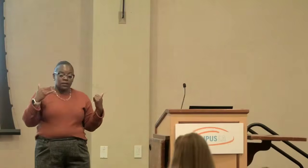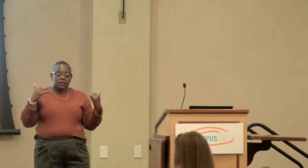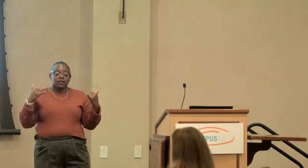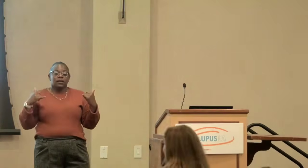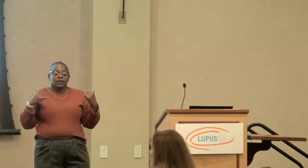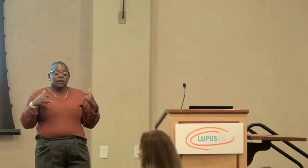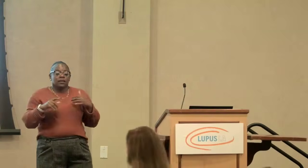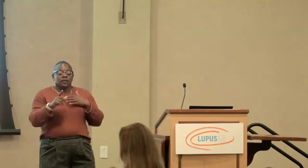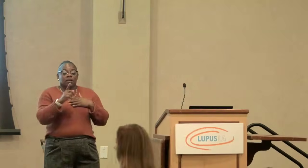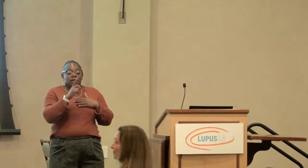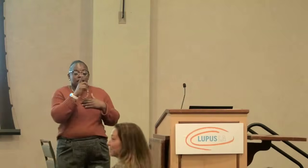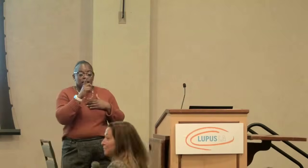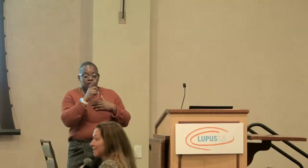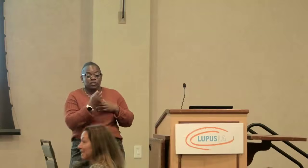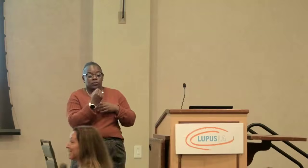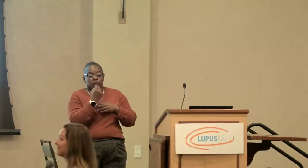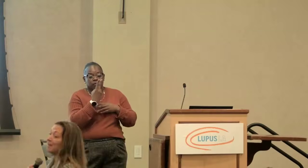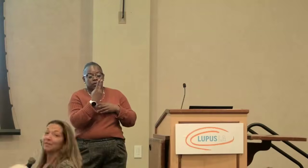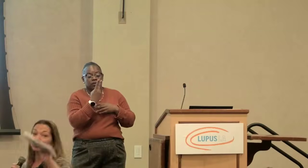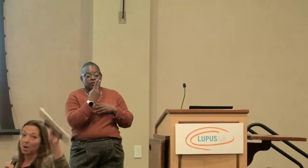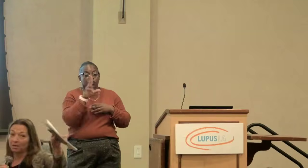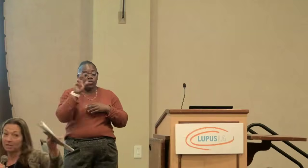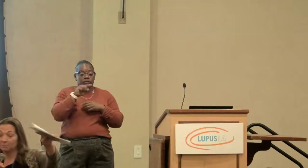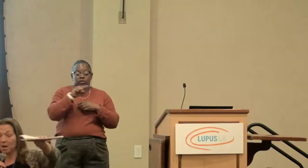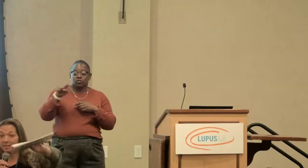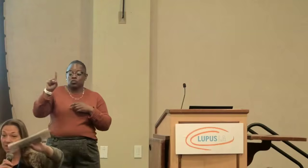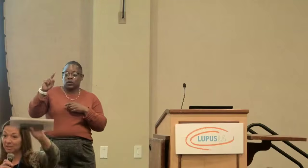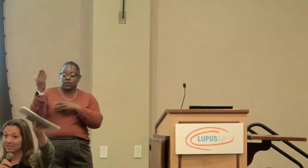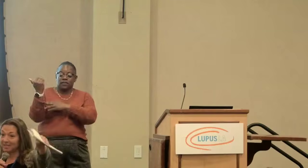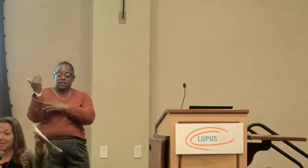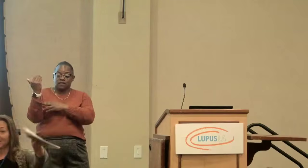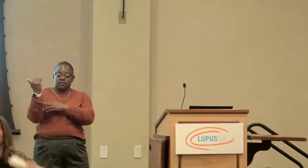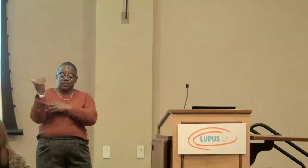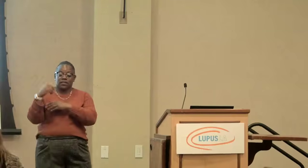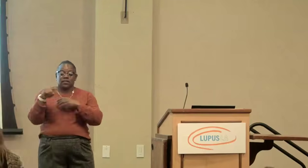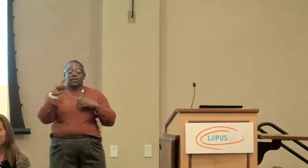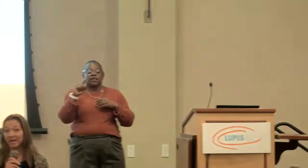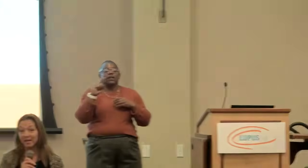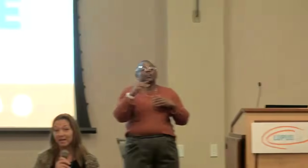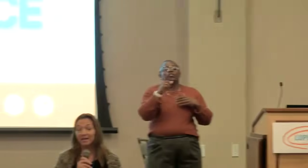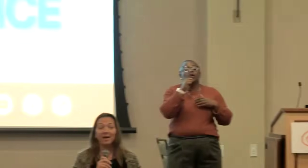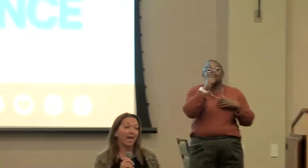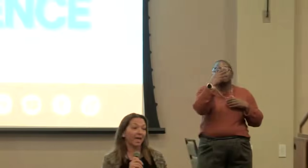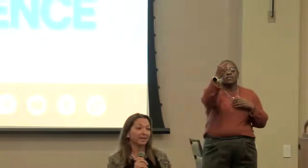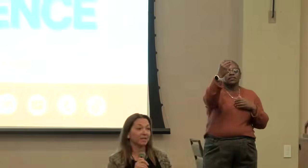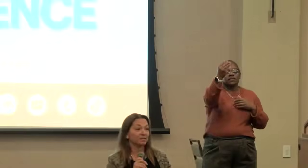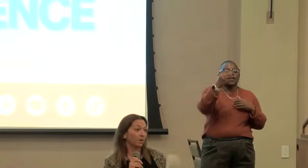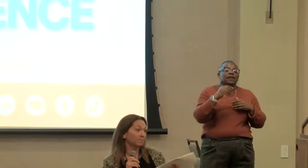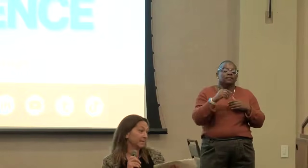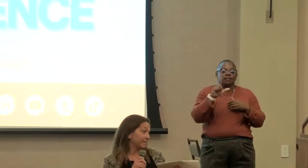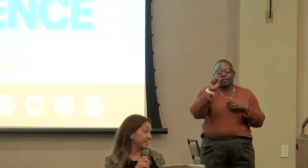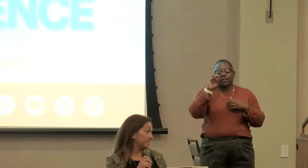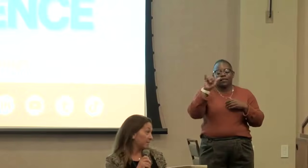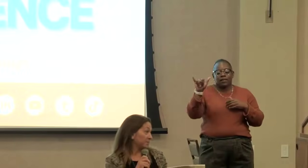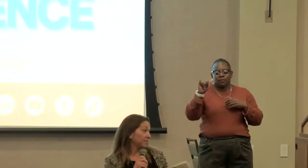Lunch will be from 12:30 to 1:15. There's box lunches in the lobby area. And as